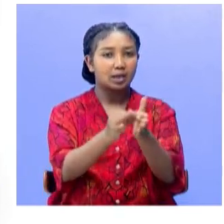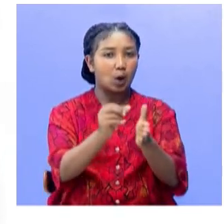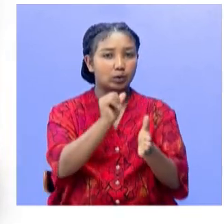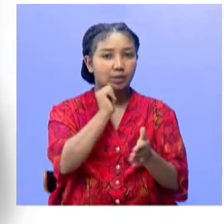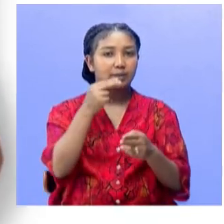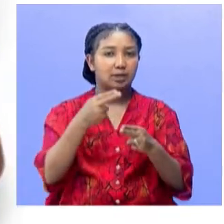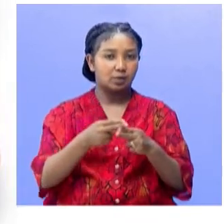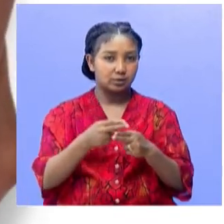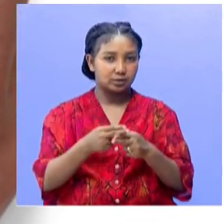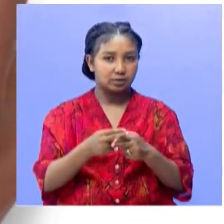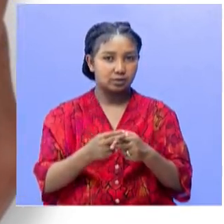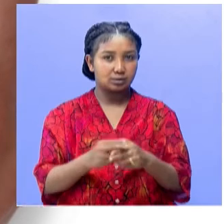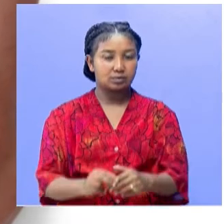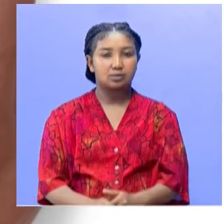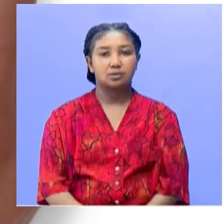nouns.